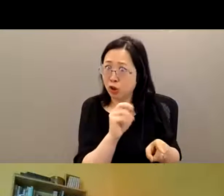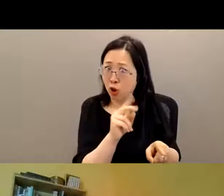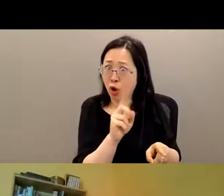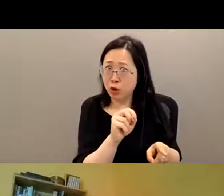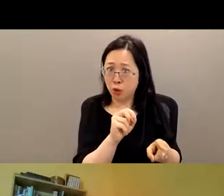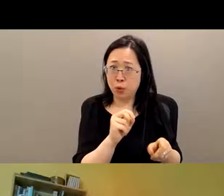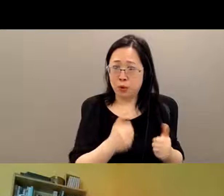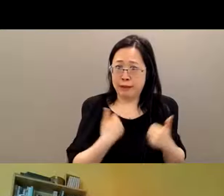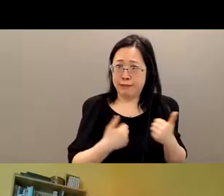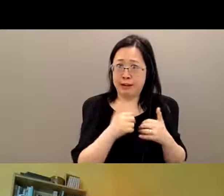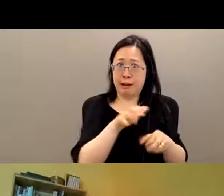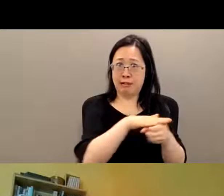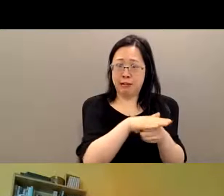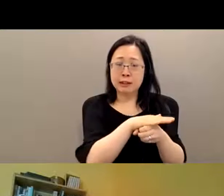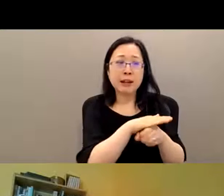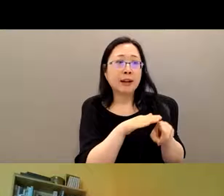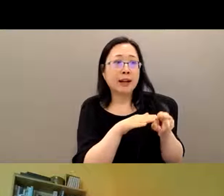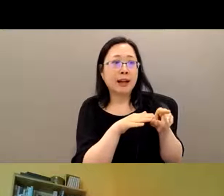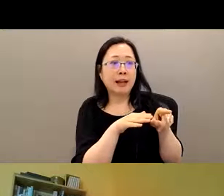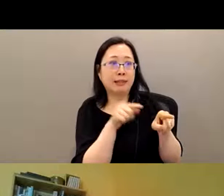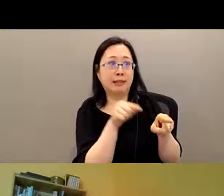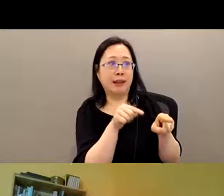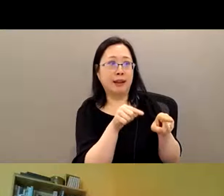living, which as